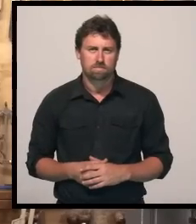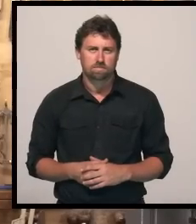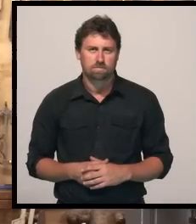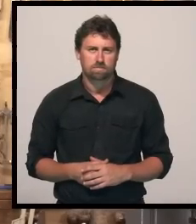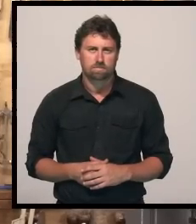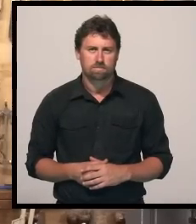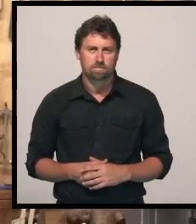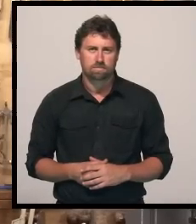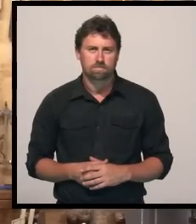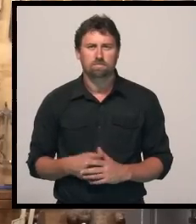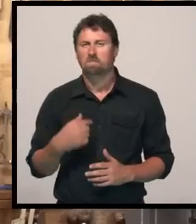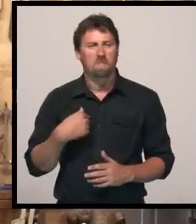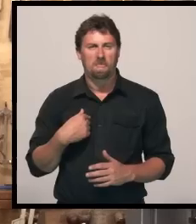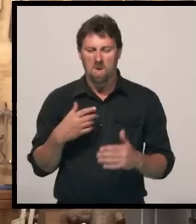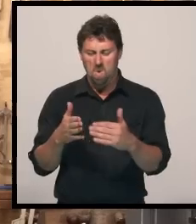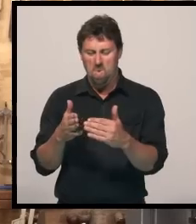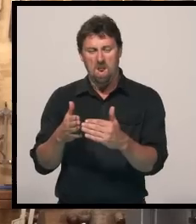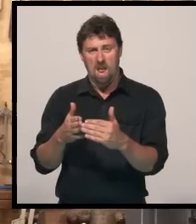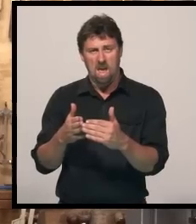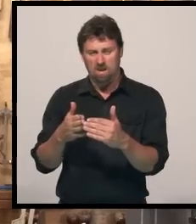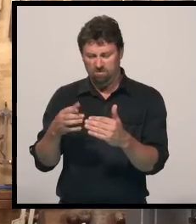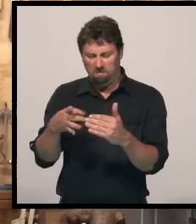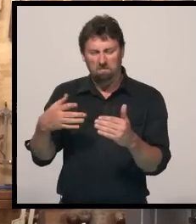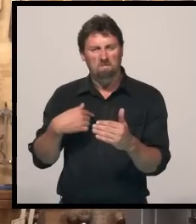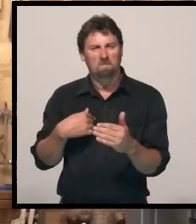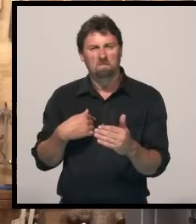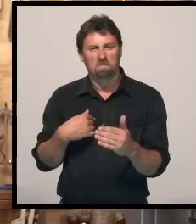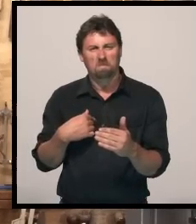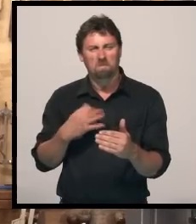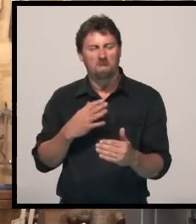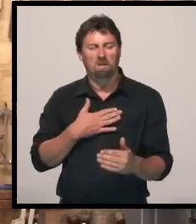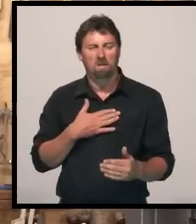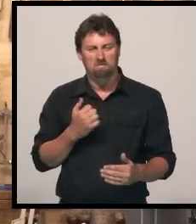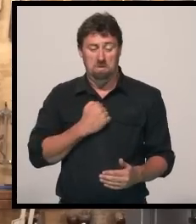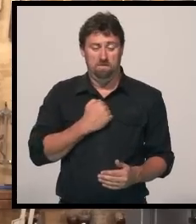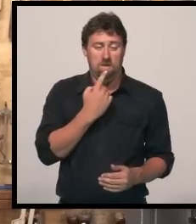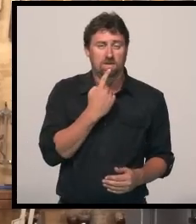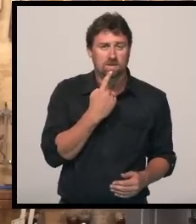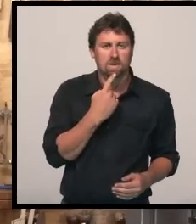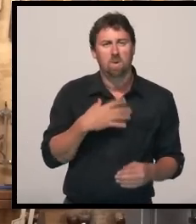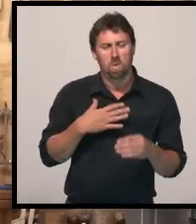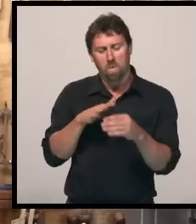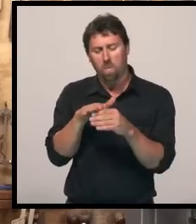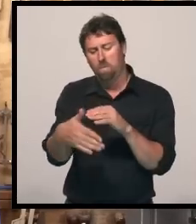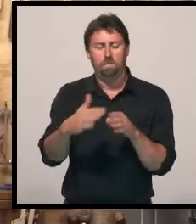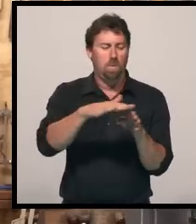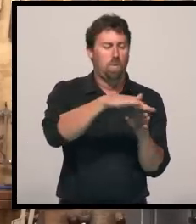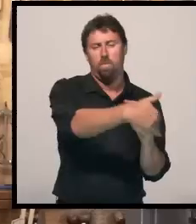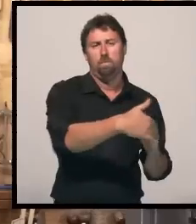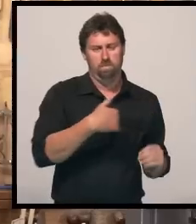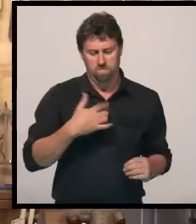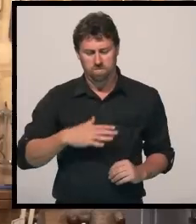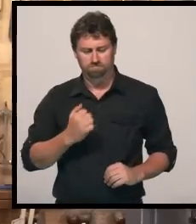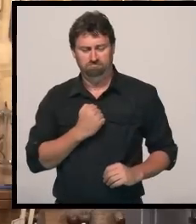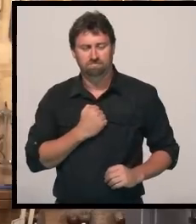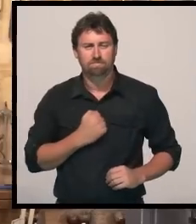But again, I don't like sharp corners. So on the corners they're sharp, what we can do is round them over. To round them over,